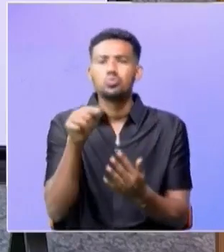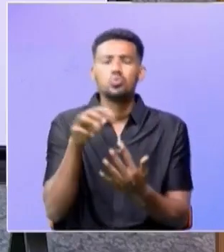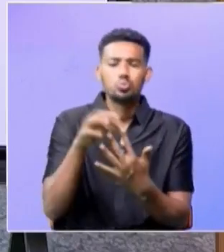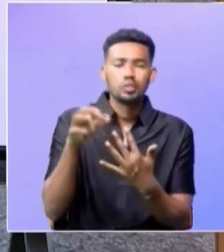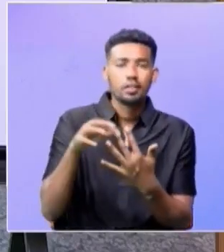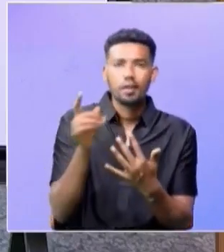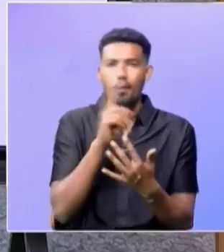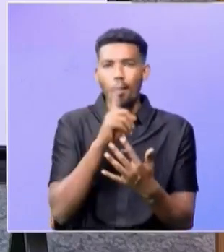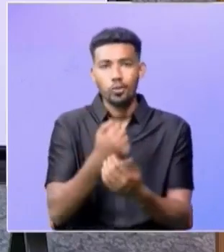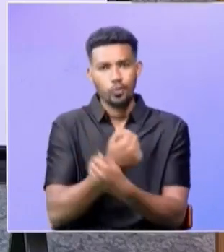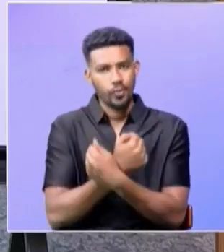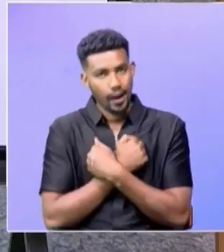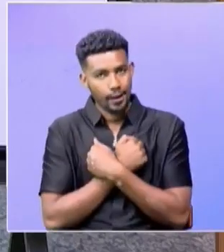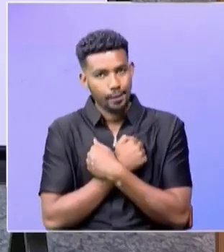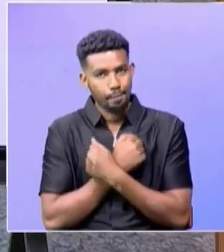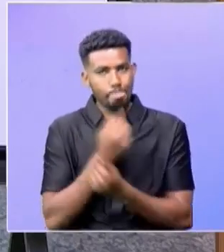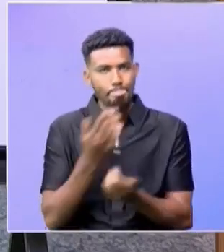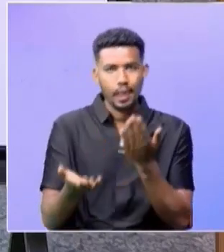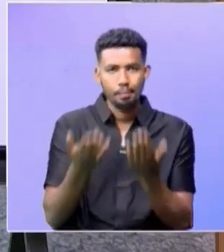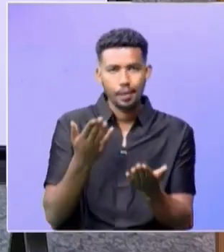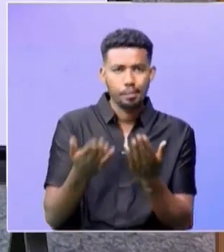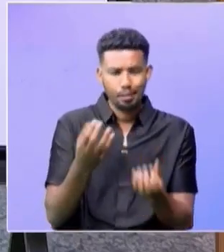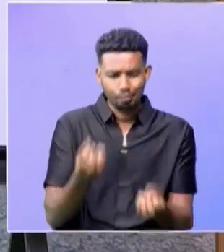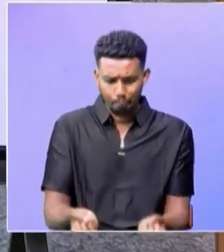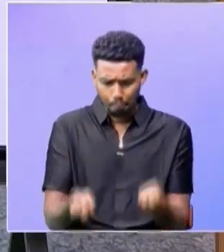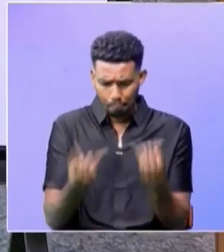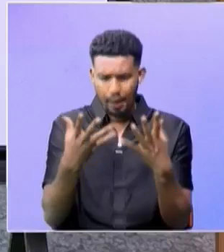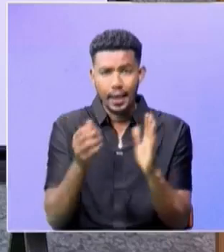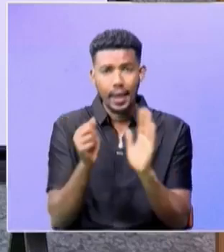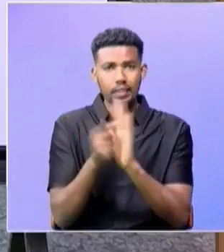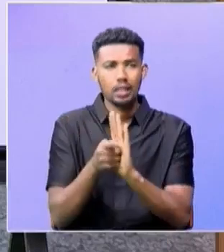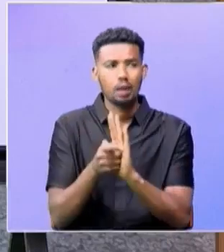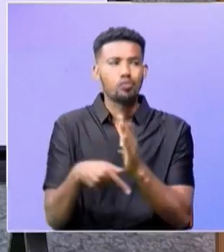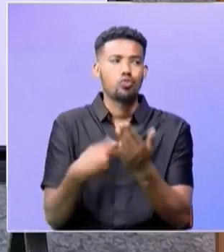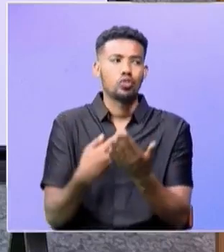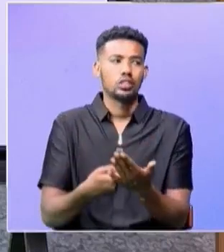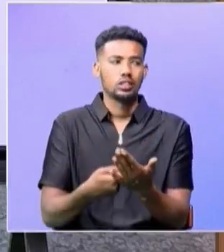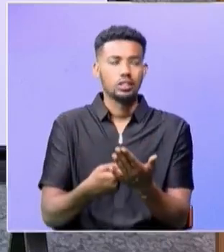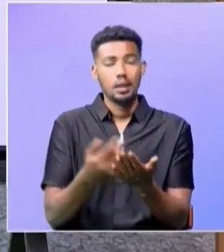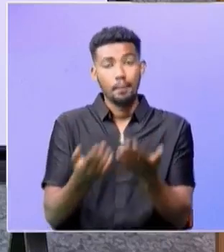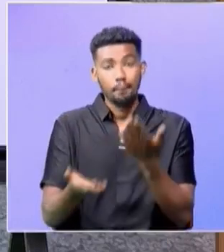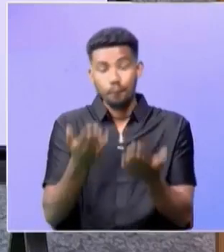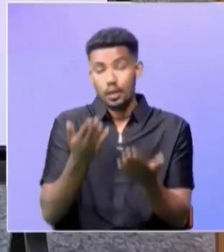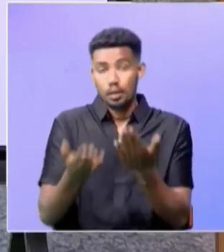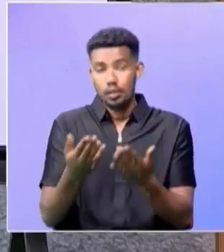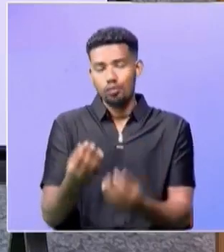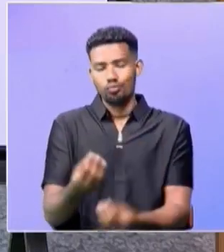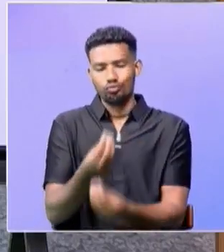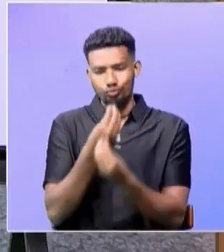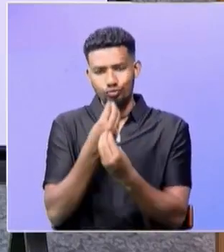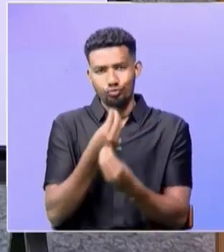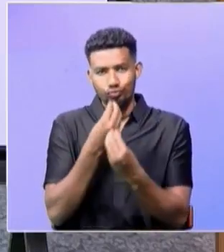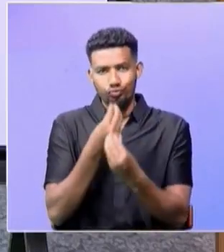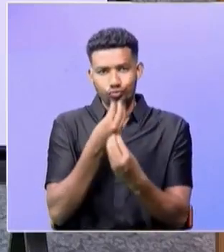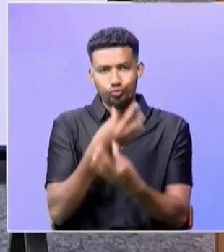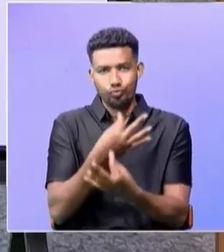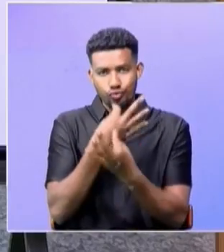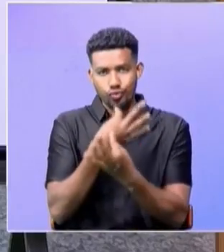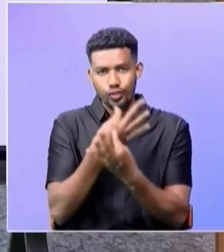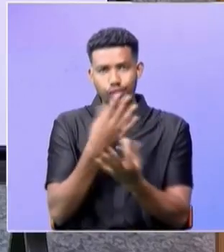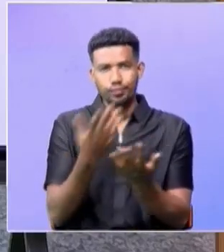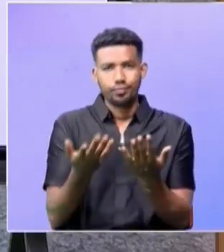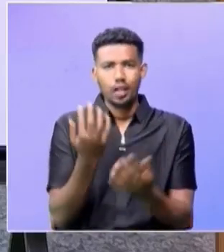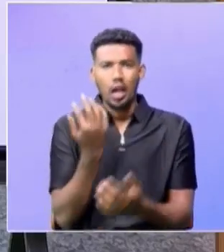what you like. Maybe there are many examples for this. It might be food,